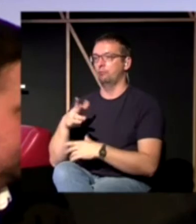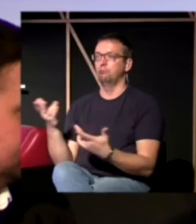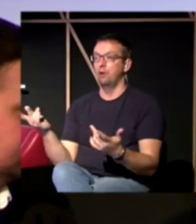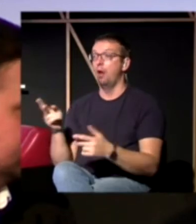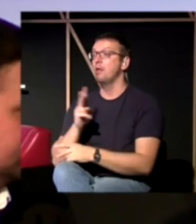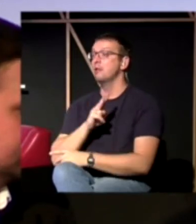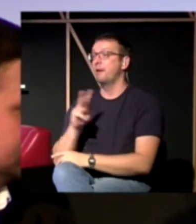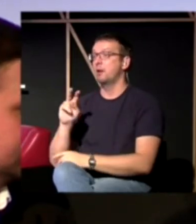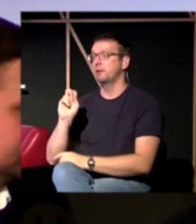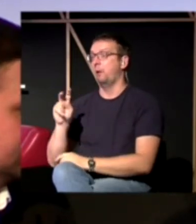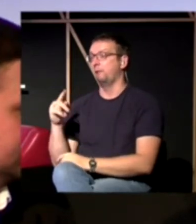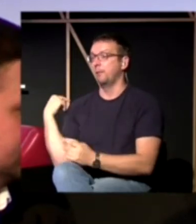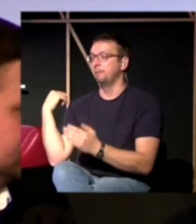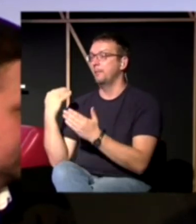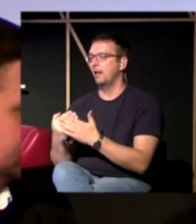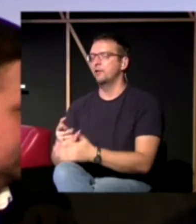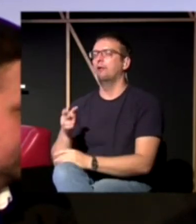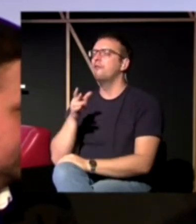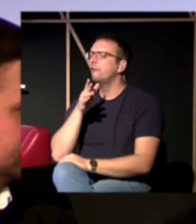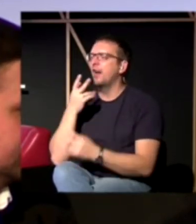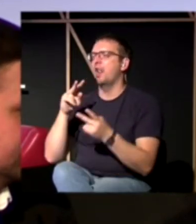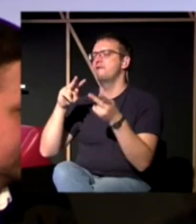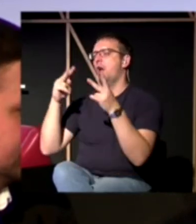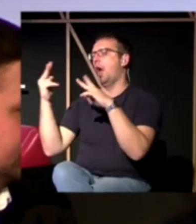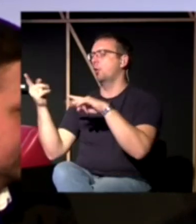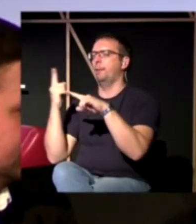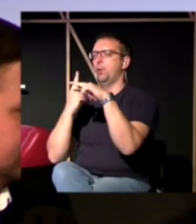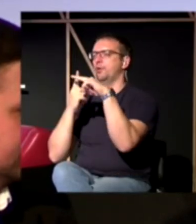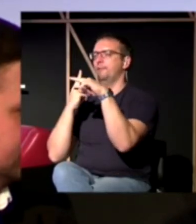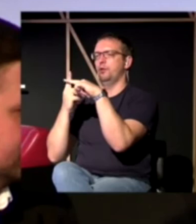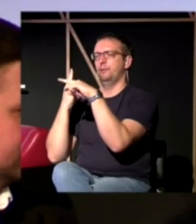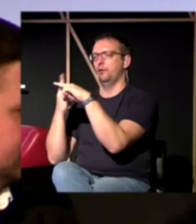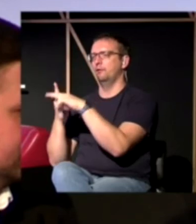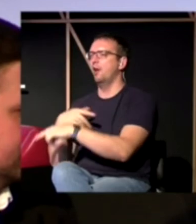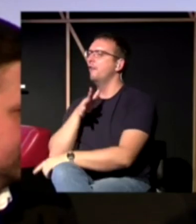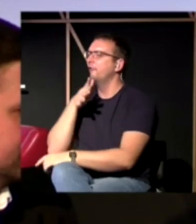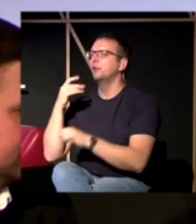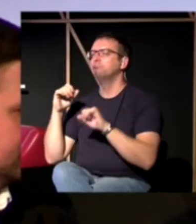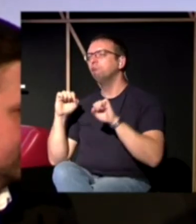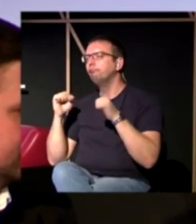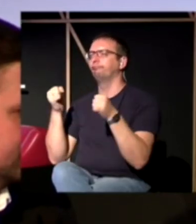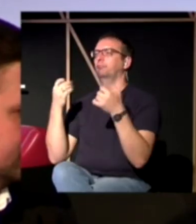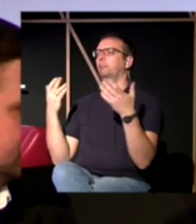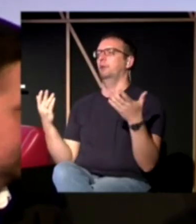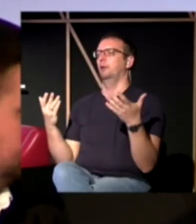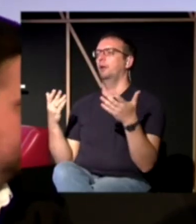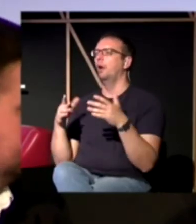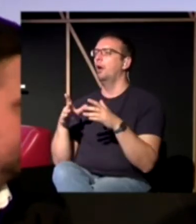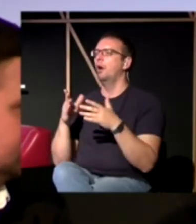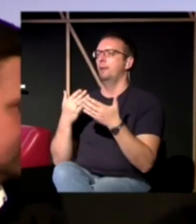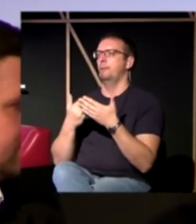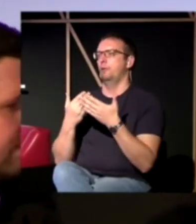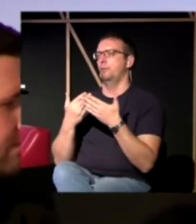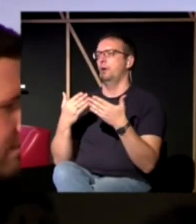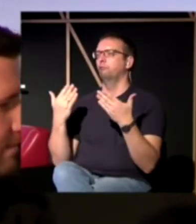changes. There are many initiatives were started by young volunteers, businesses,